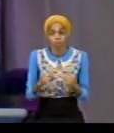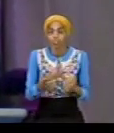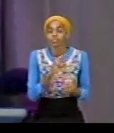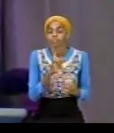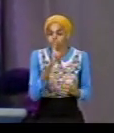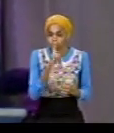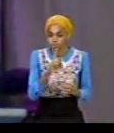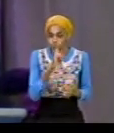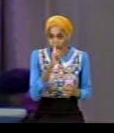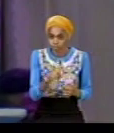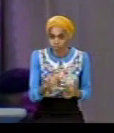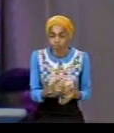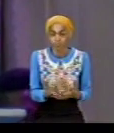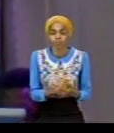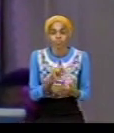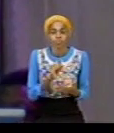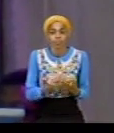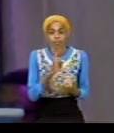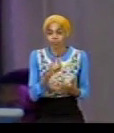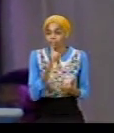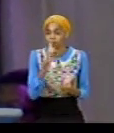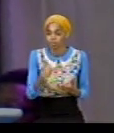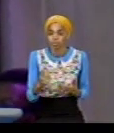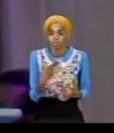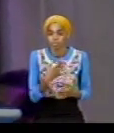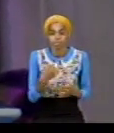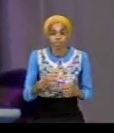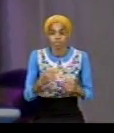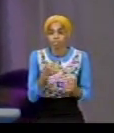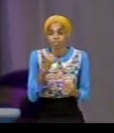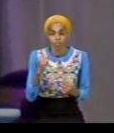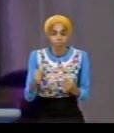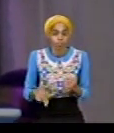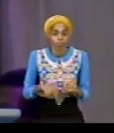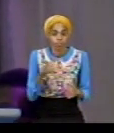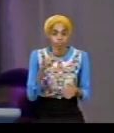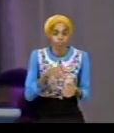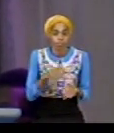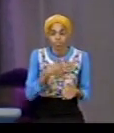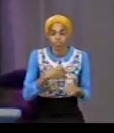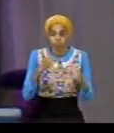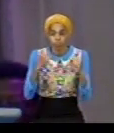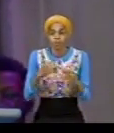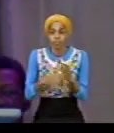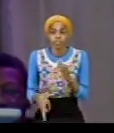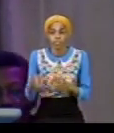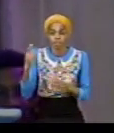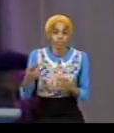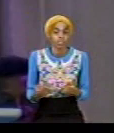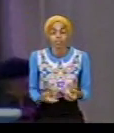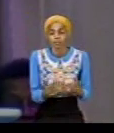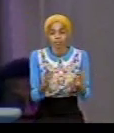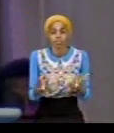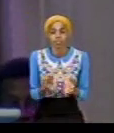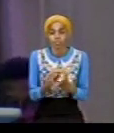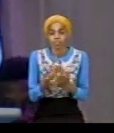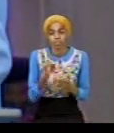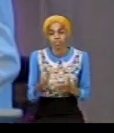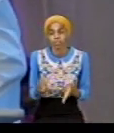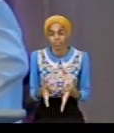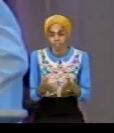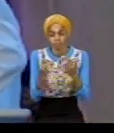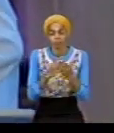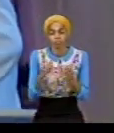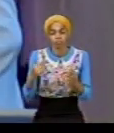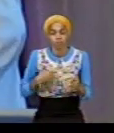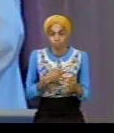true. That word is true. There's principality and power in high places. And believe me, we need to pray. So, Daddy, I welcome you once